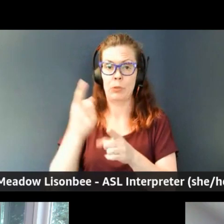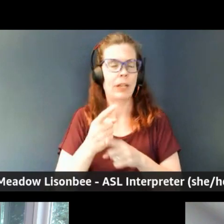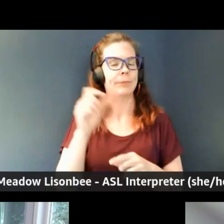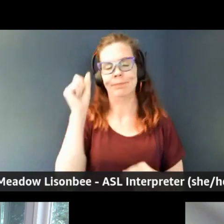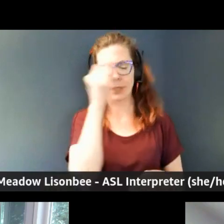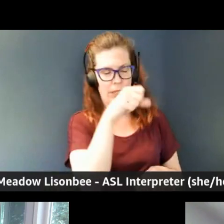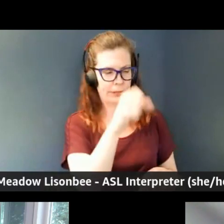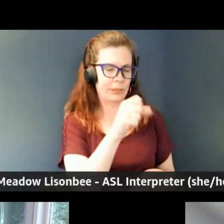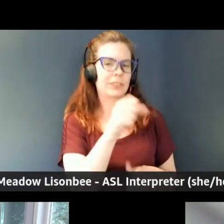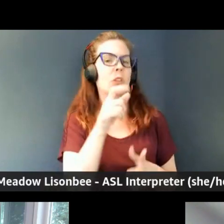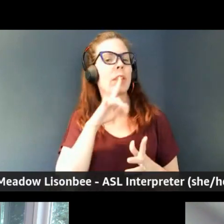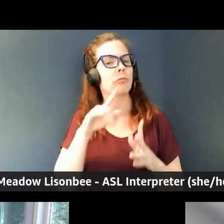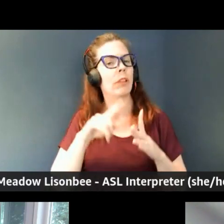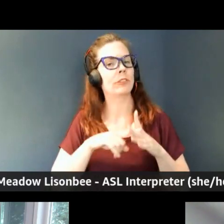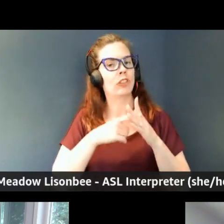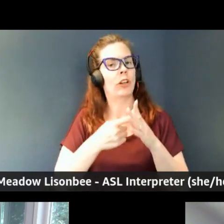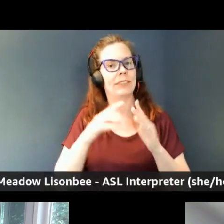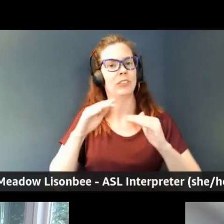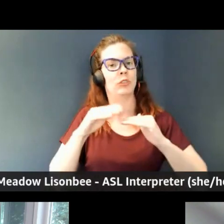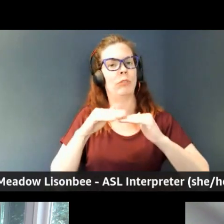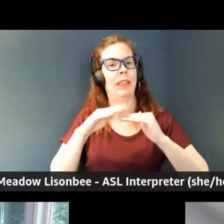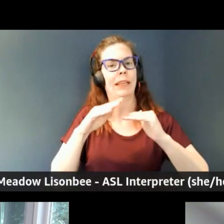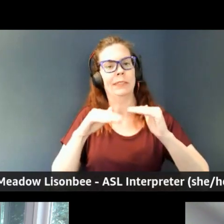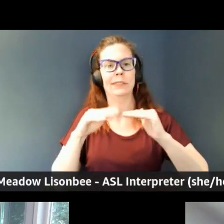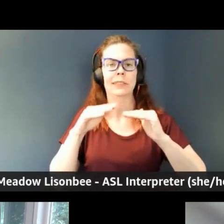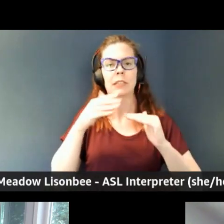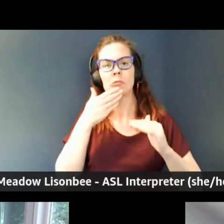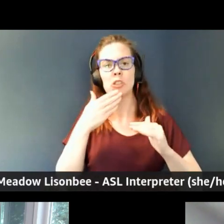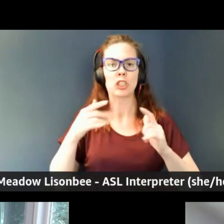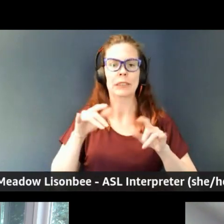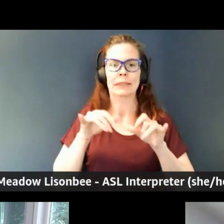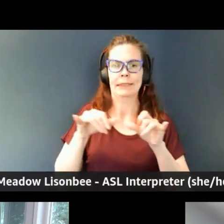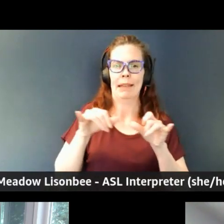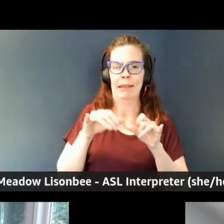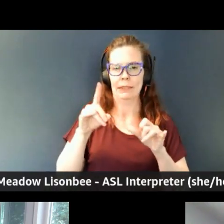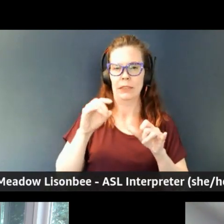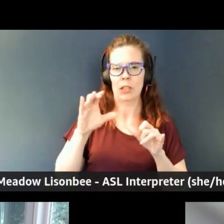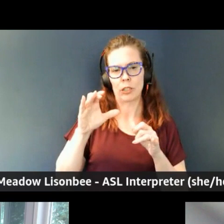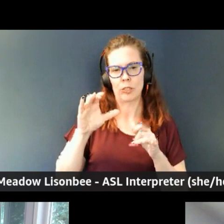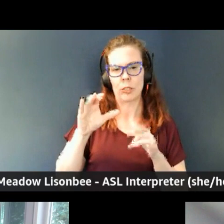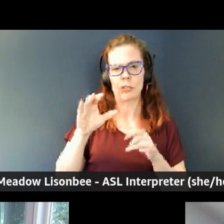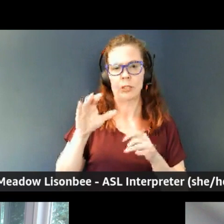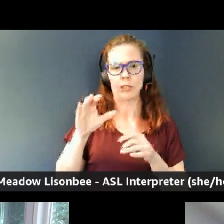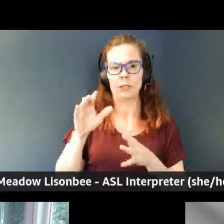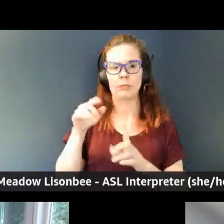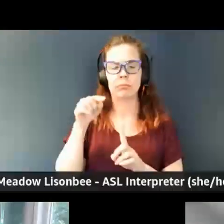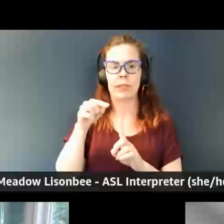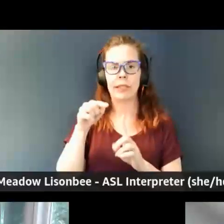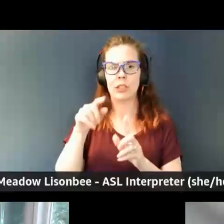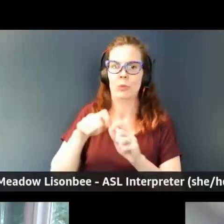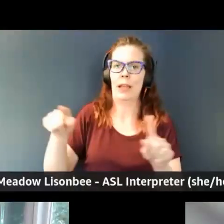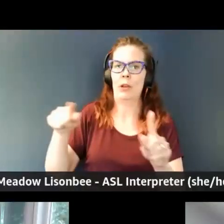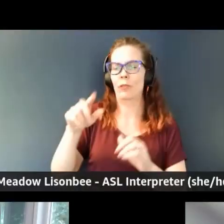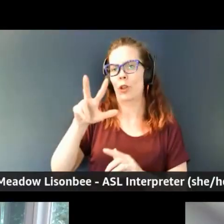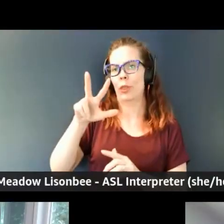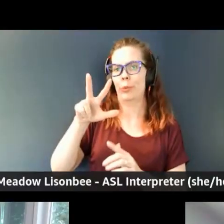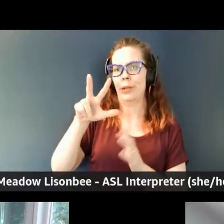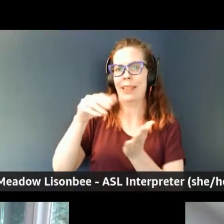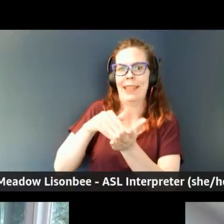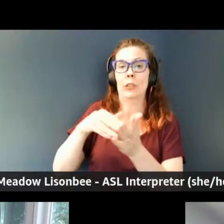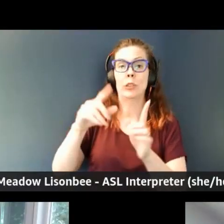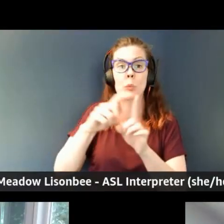And that's really starting to get on the threshold of a decent sized document that you're putting in, about 3,000 words. You